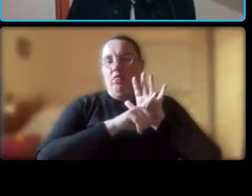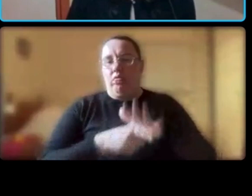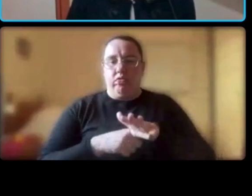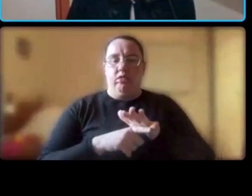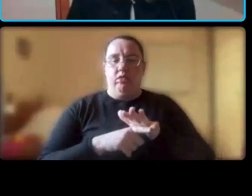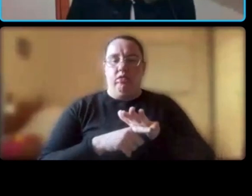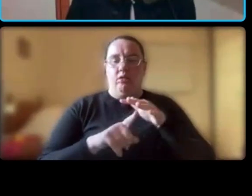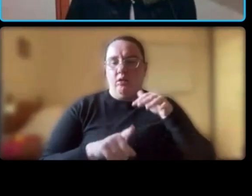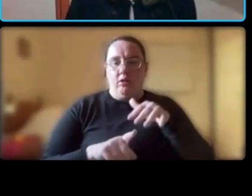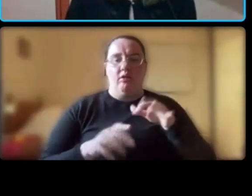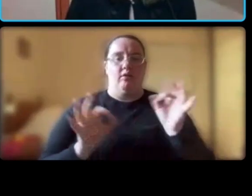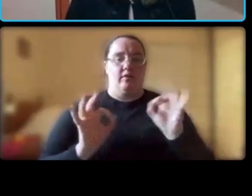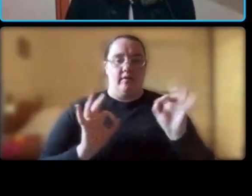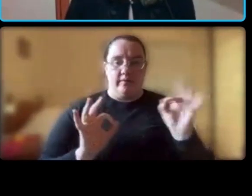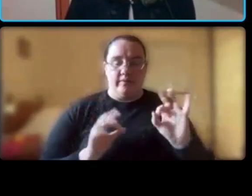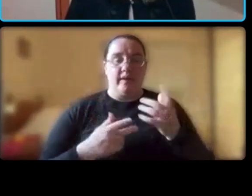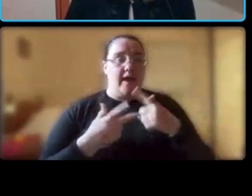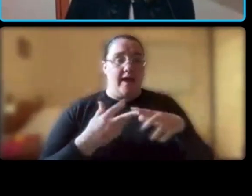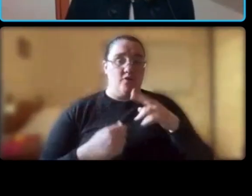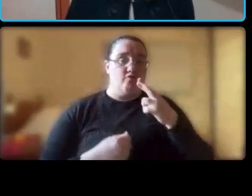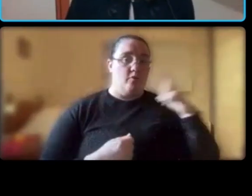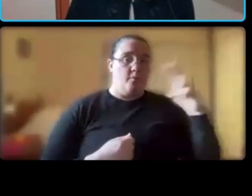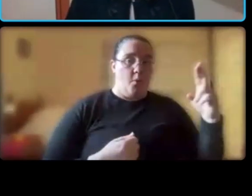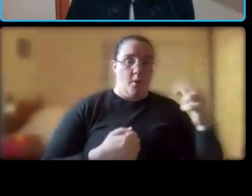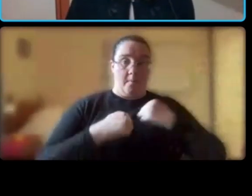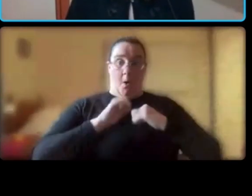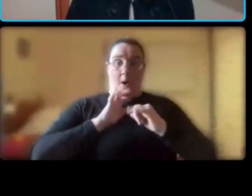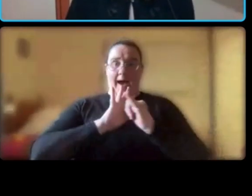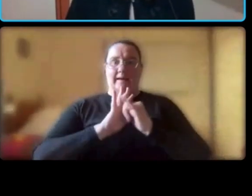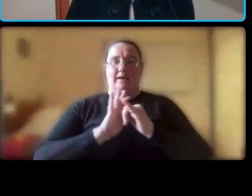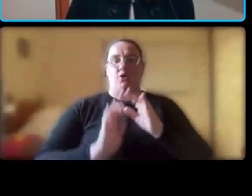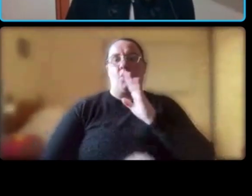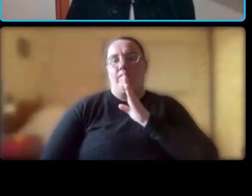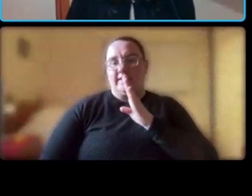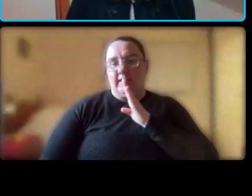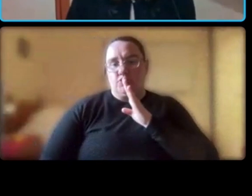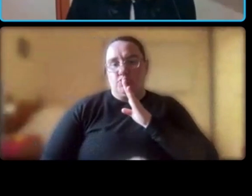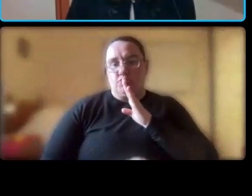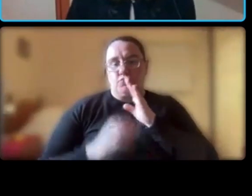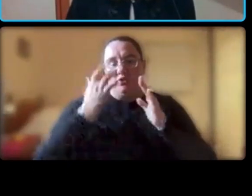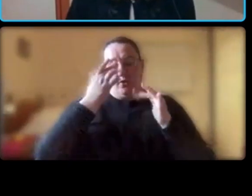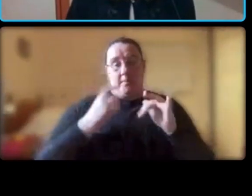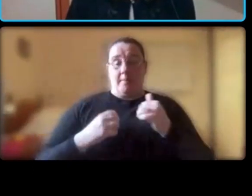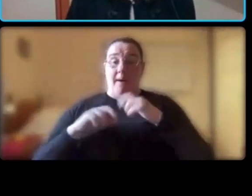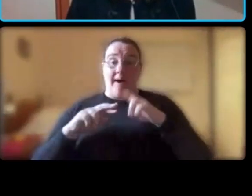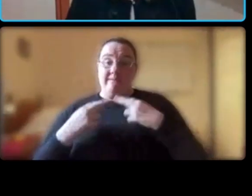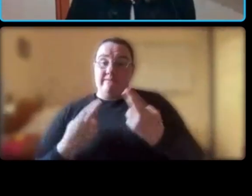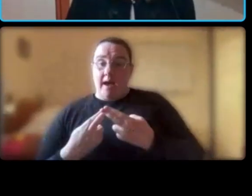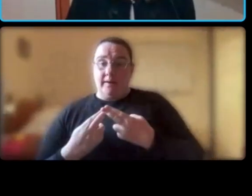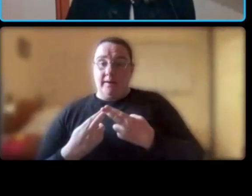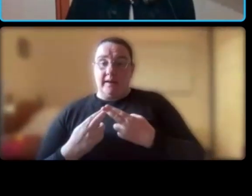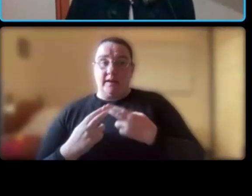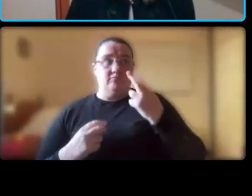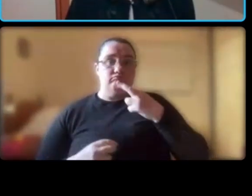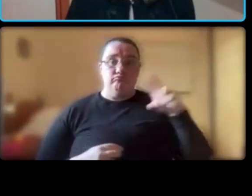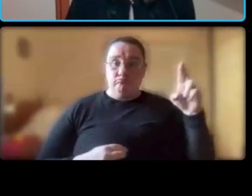kept confidential. And that includes where a family member has made a disclosure to a staff member. In that case, it would be